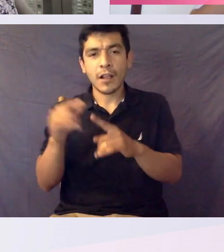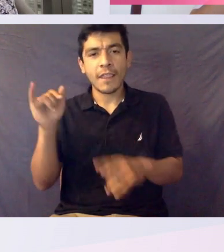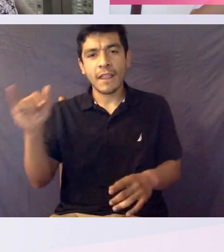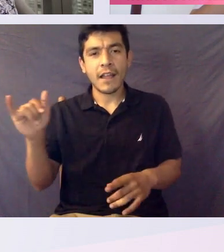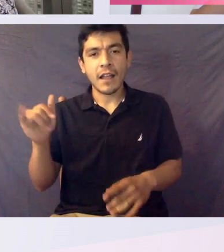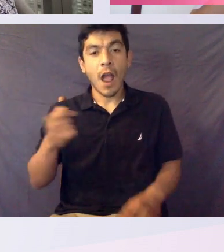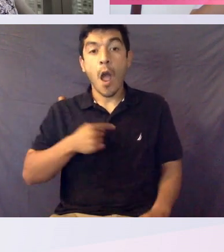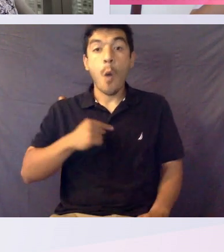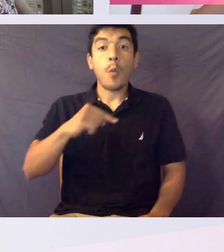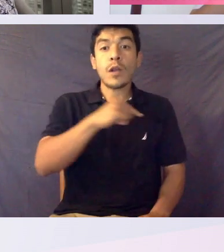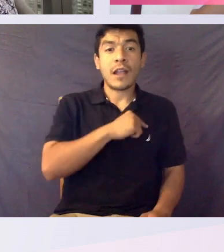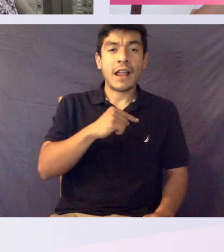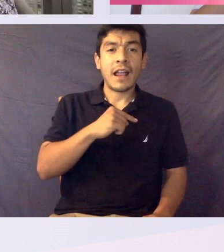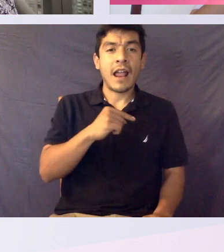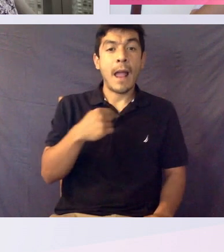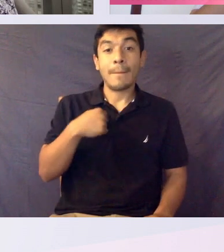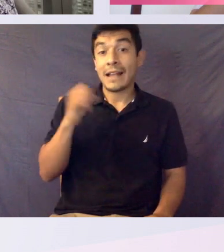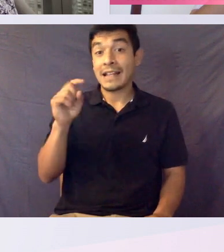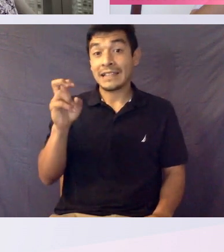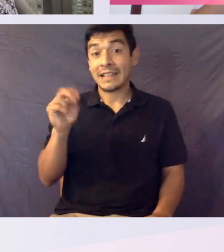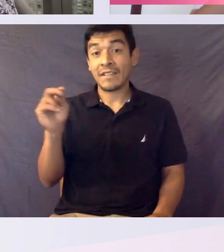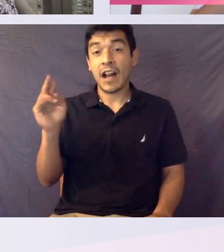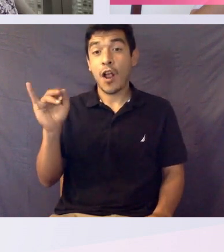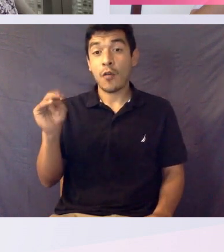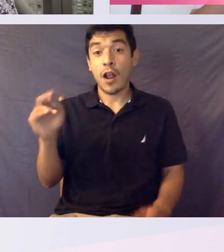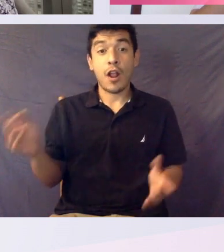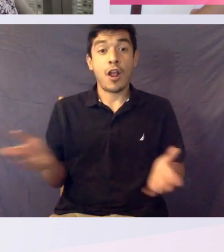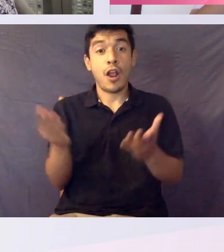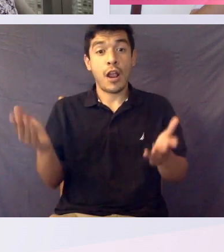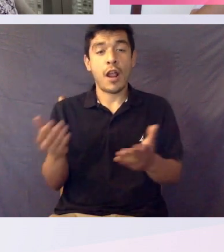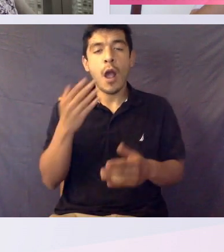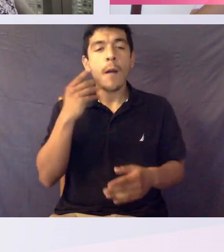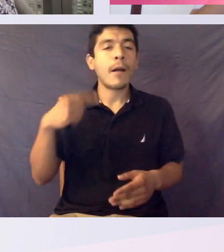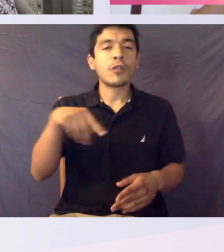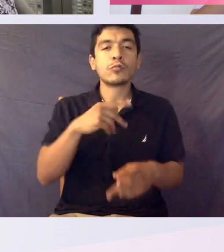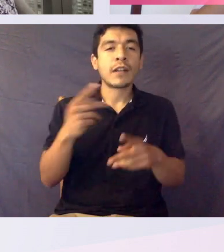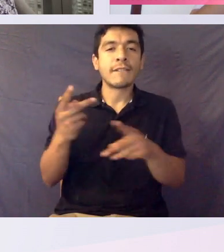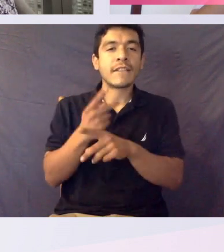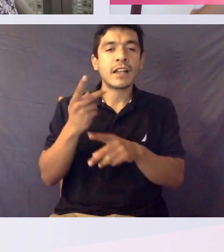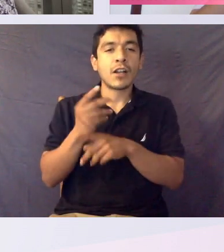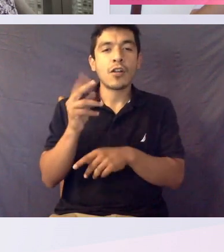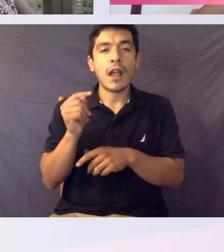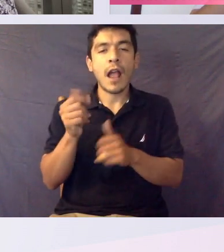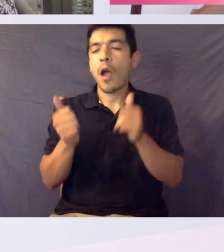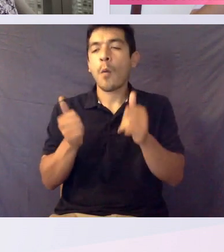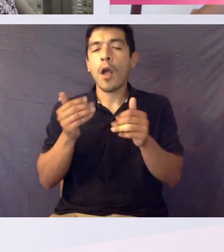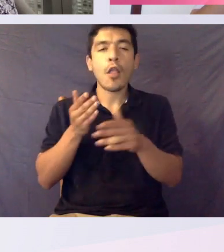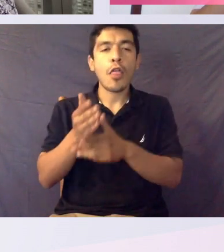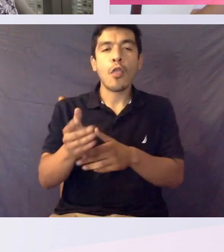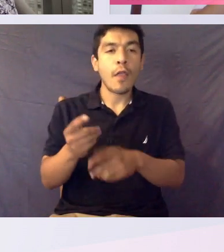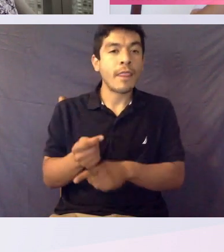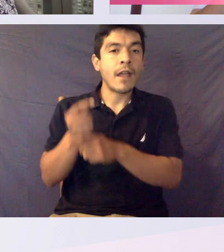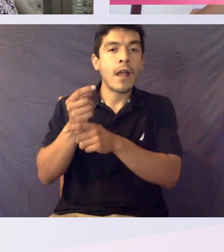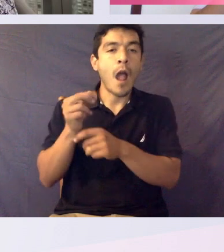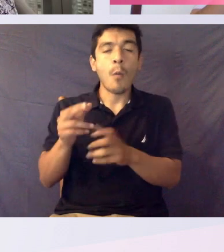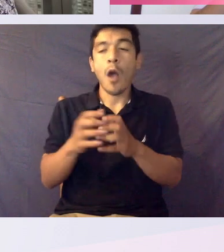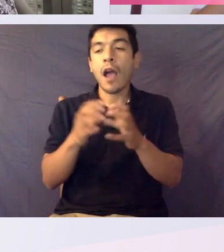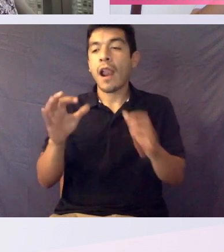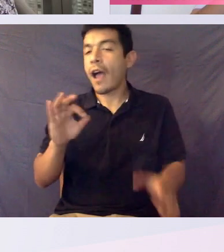we have, me and Steven and Ryan are here because we've figured out, whether it's through therapy or through a lot of just